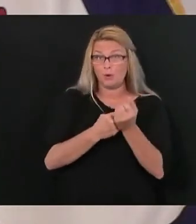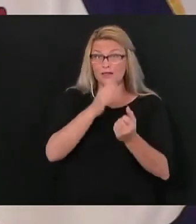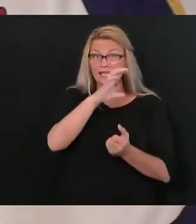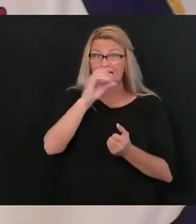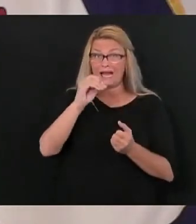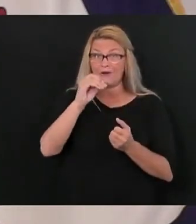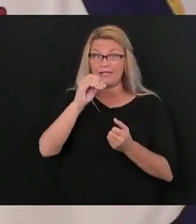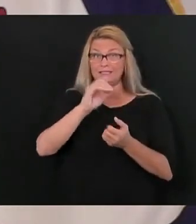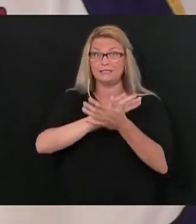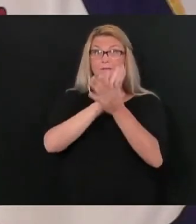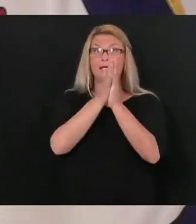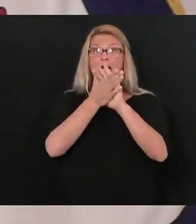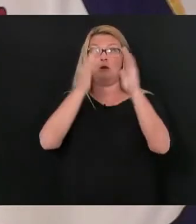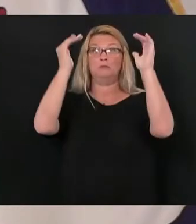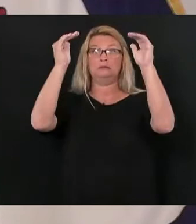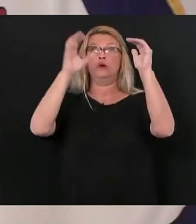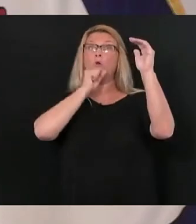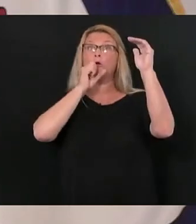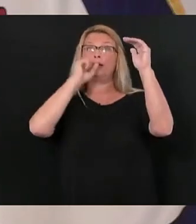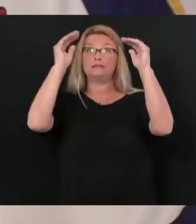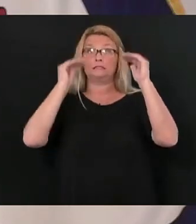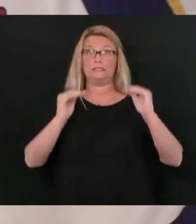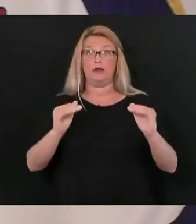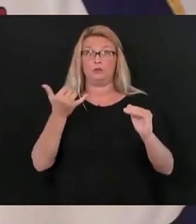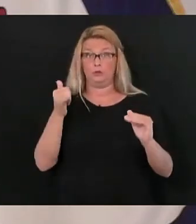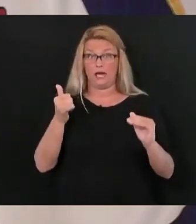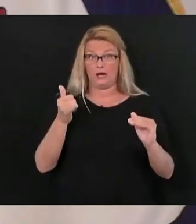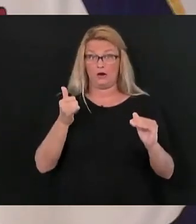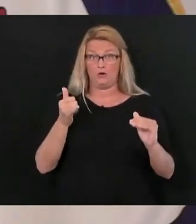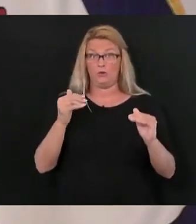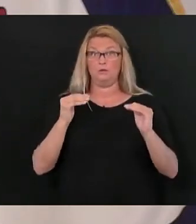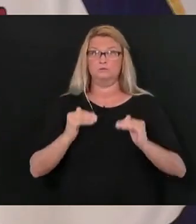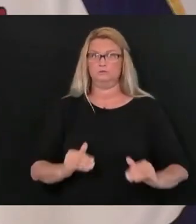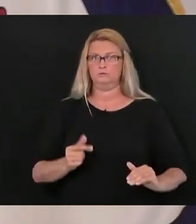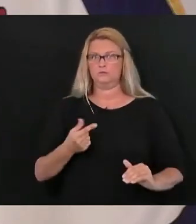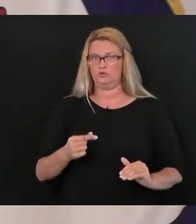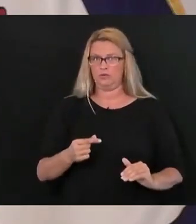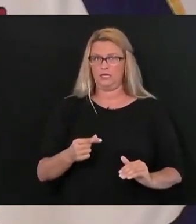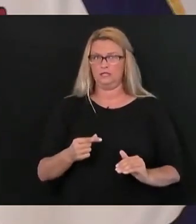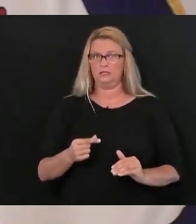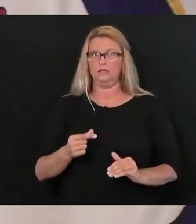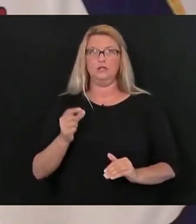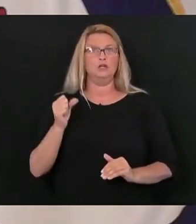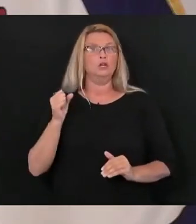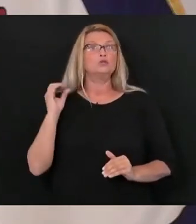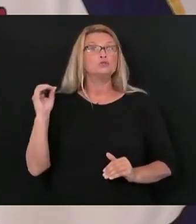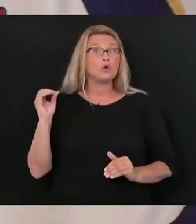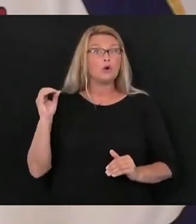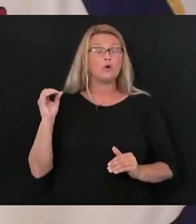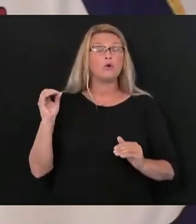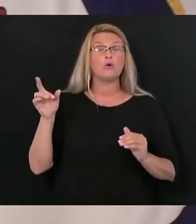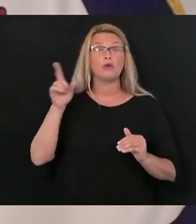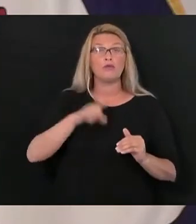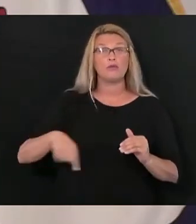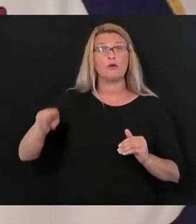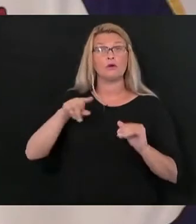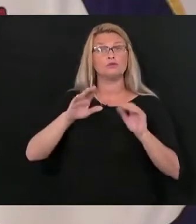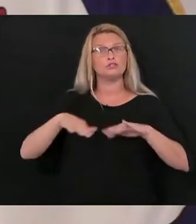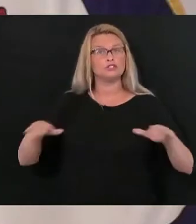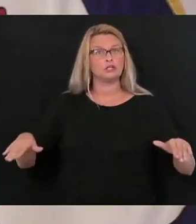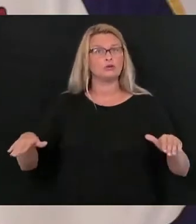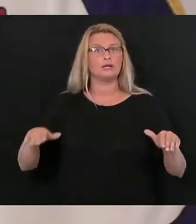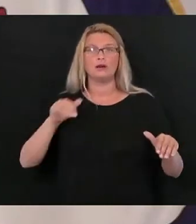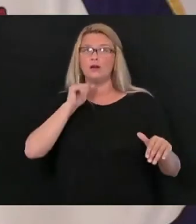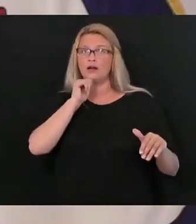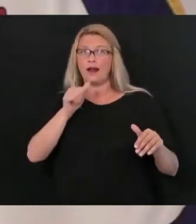orange, possibly, before that we go back into a situation to where those kids are